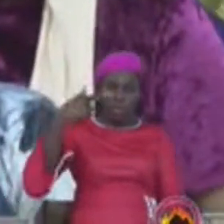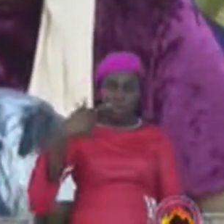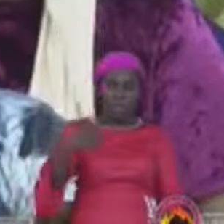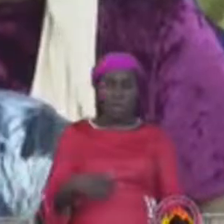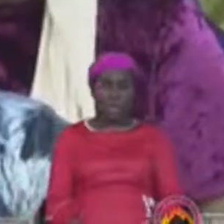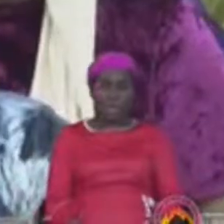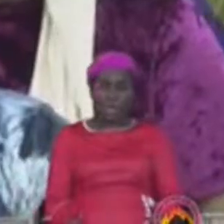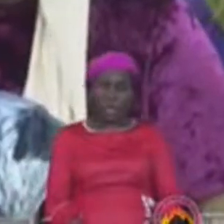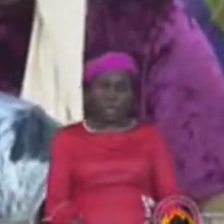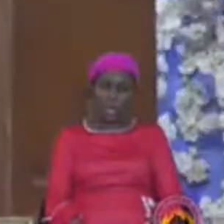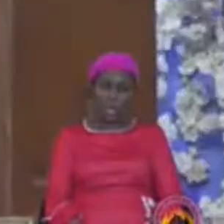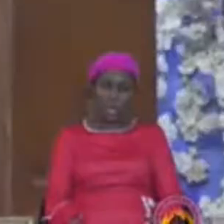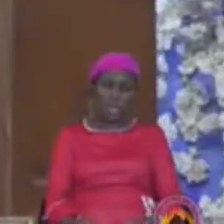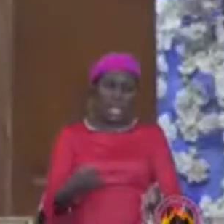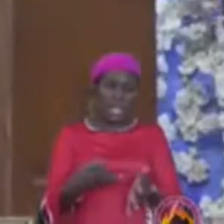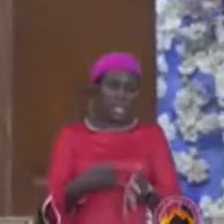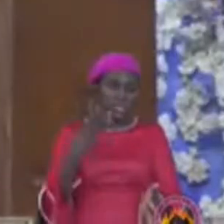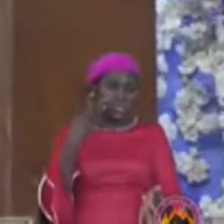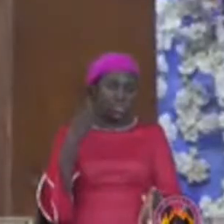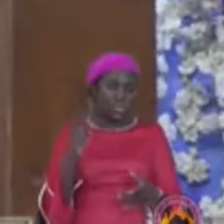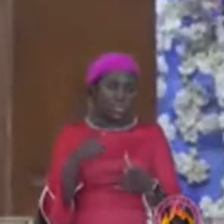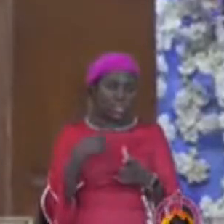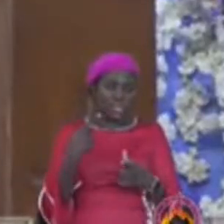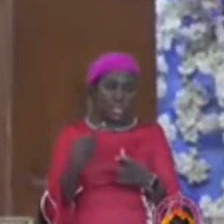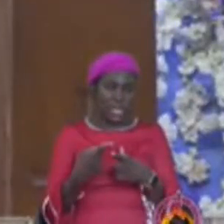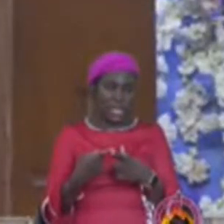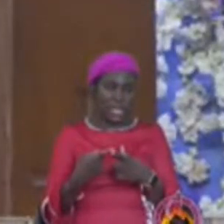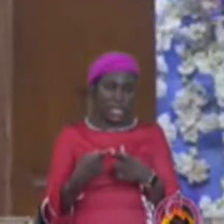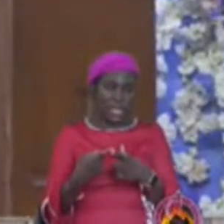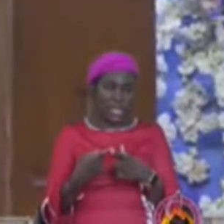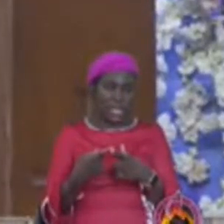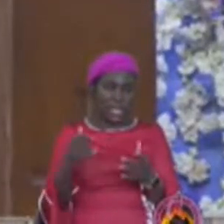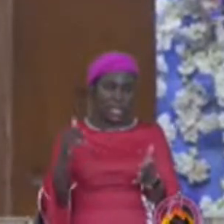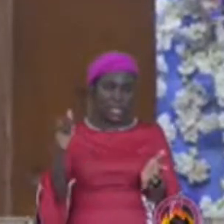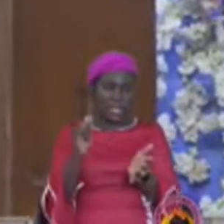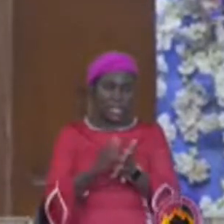It was at that level. Her hands began to get heavy.